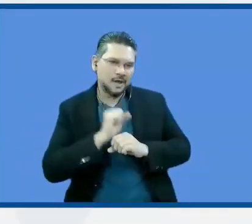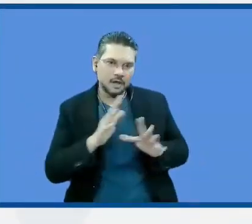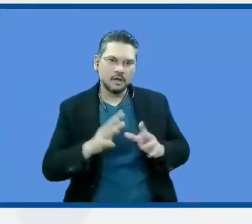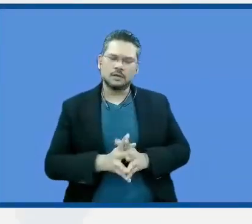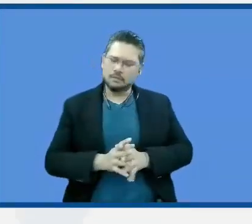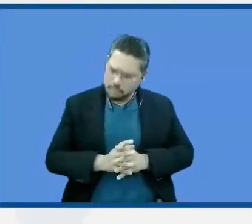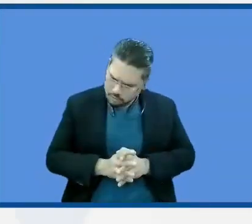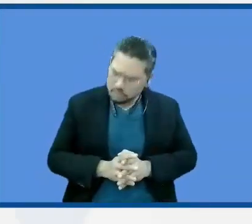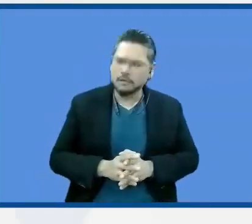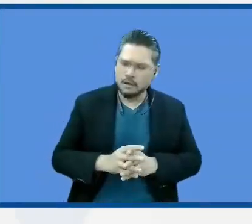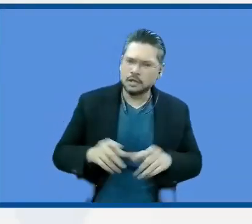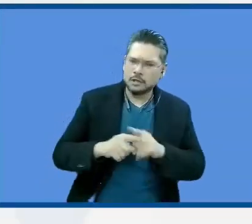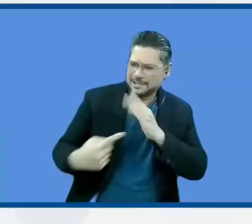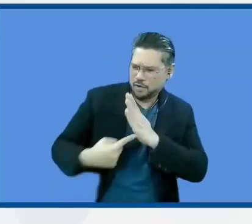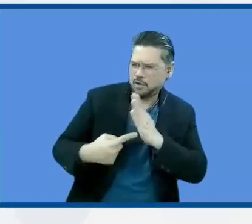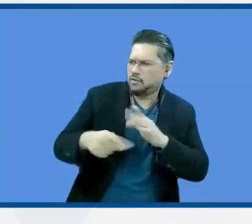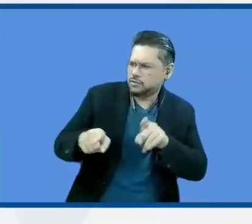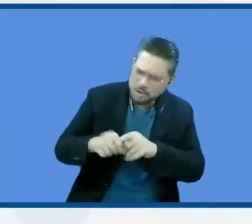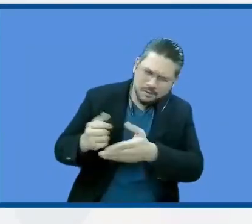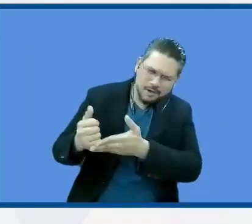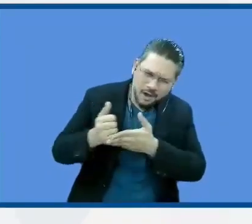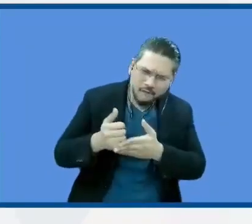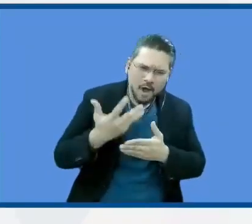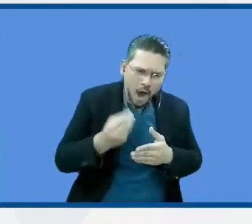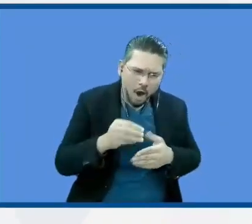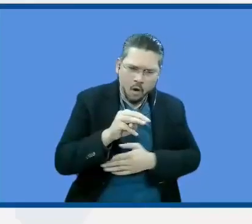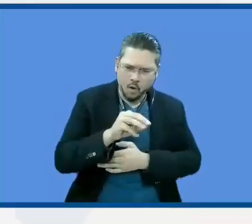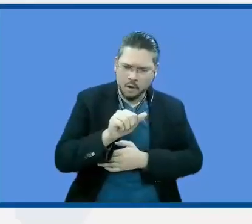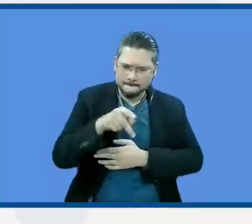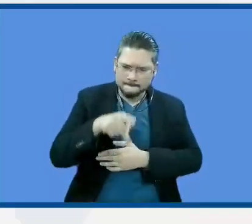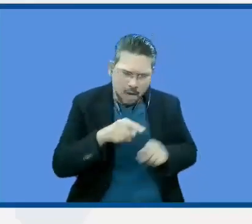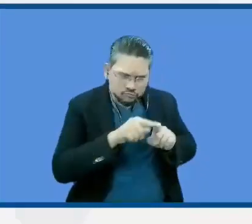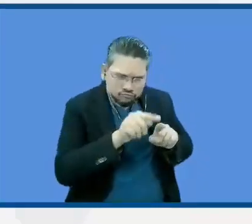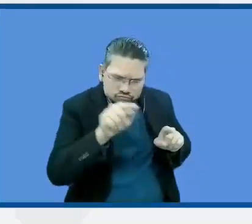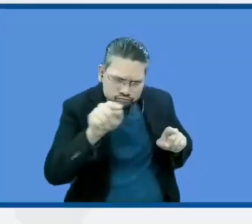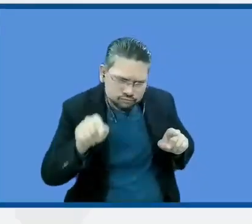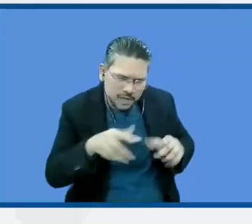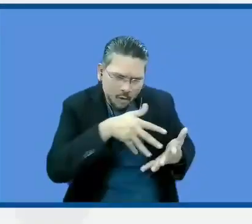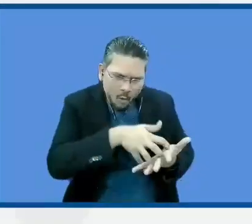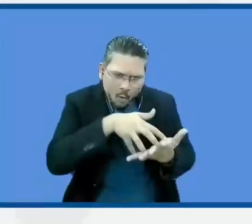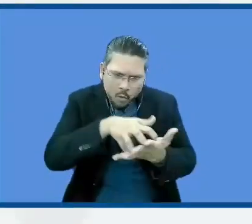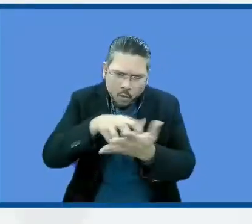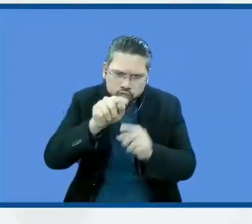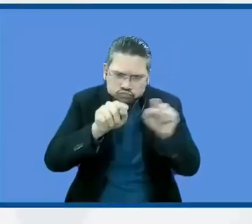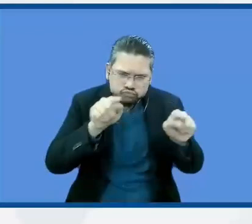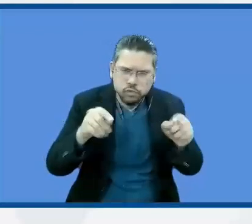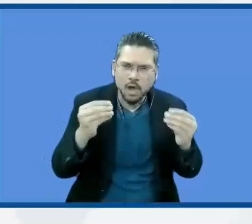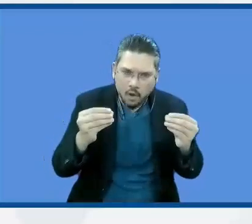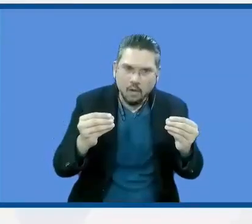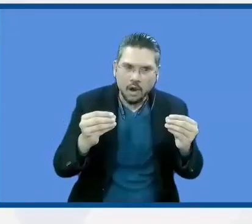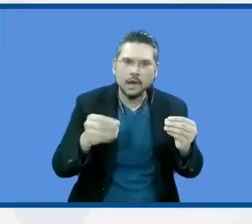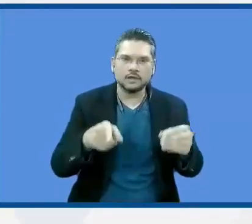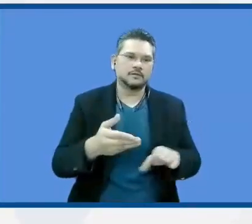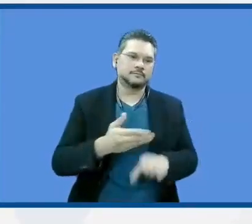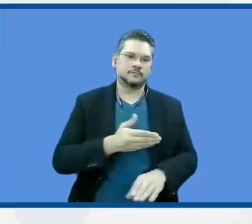to better map vulnerabilities for different kinds of threats. And that has enabled the development of shock-responsive social protection